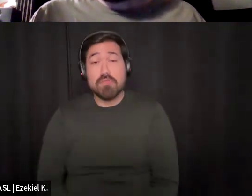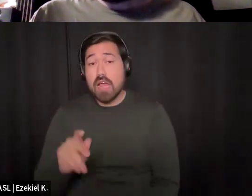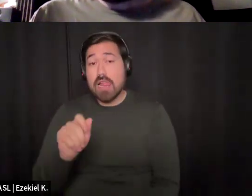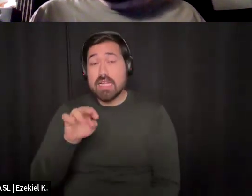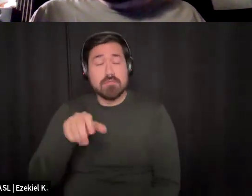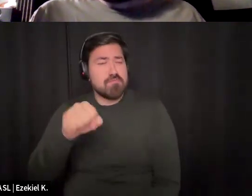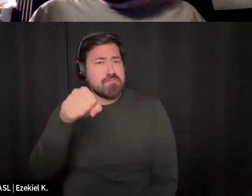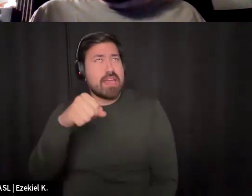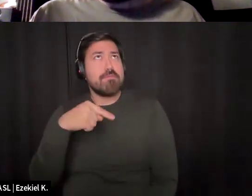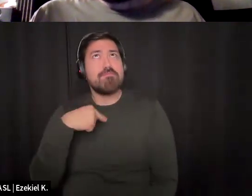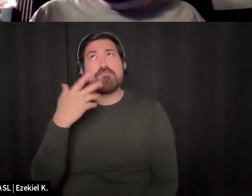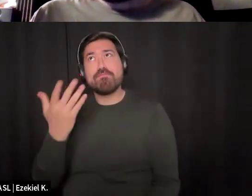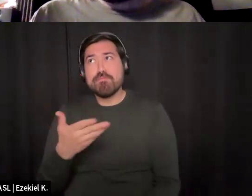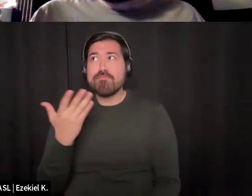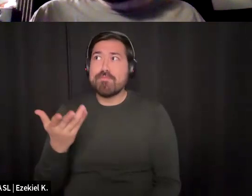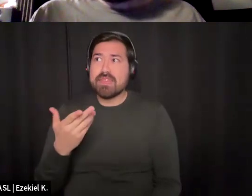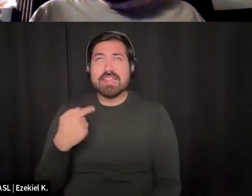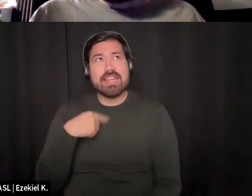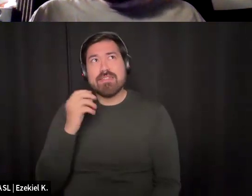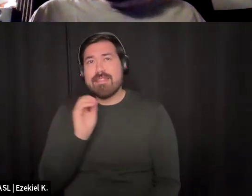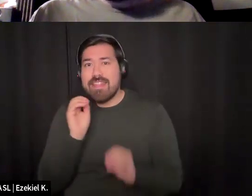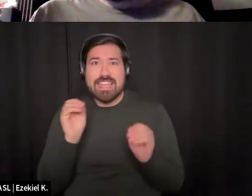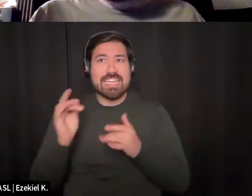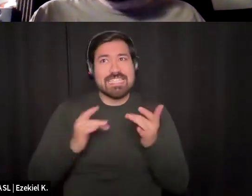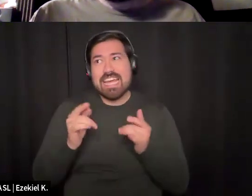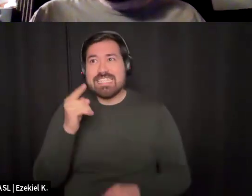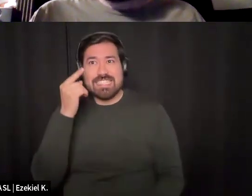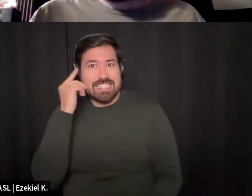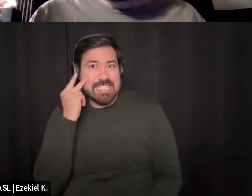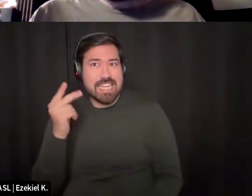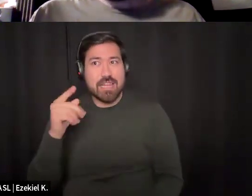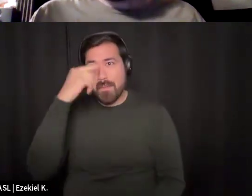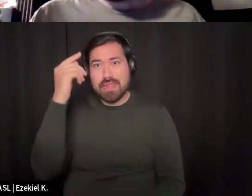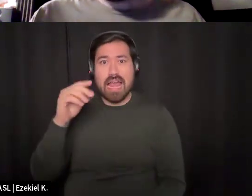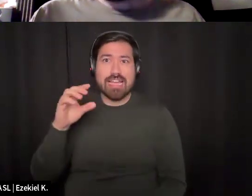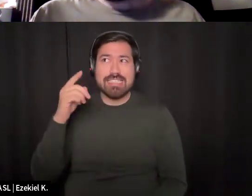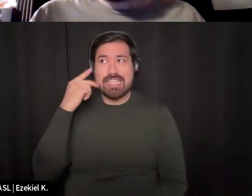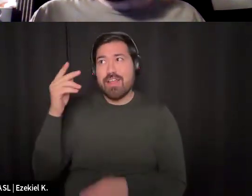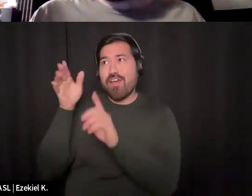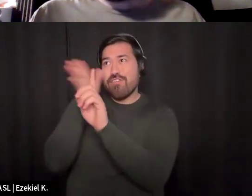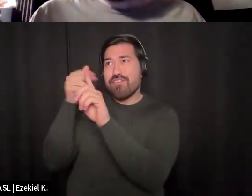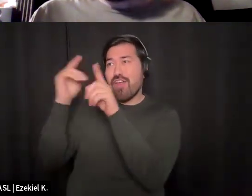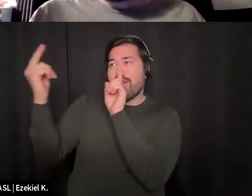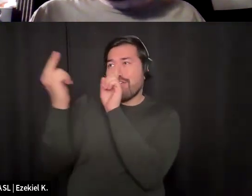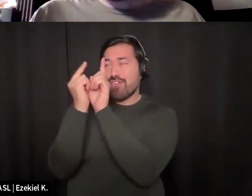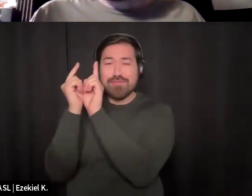well, nothing as exciting as seeing black-chinned hummingbird courtship displays,